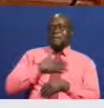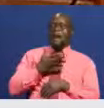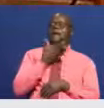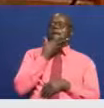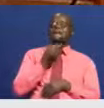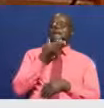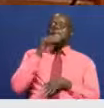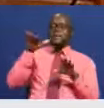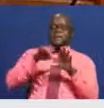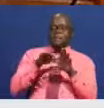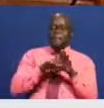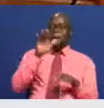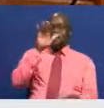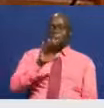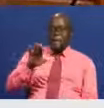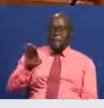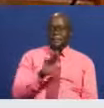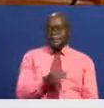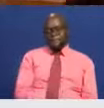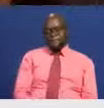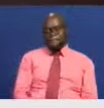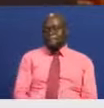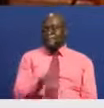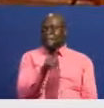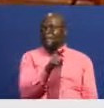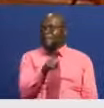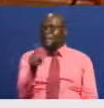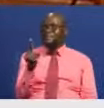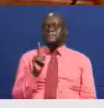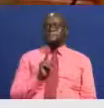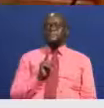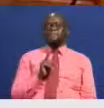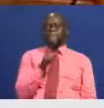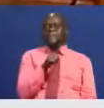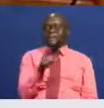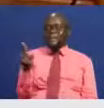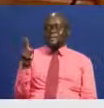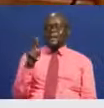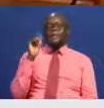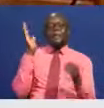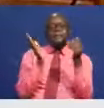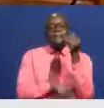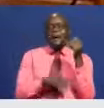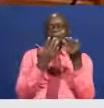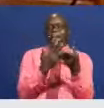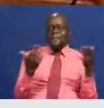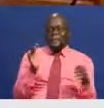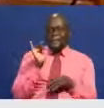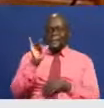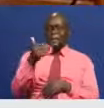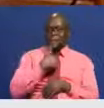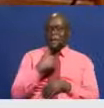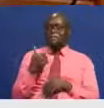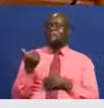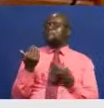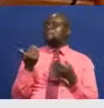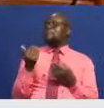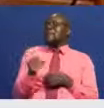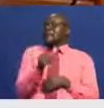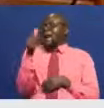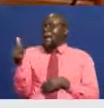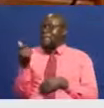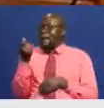father is a member of parliament. These are the unfortunate scenarios we have, whereas maybe the